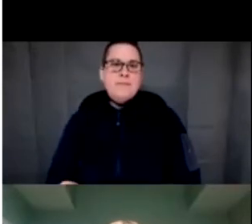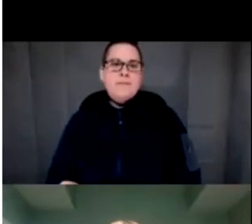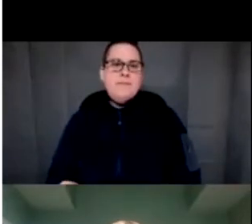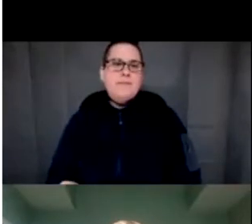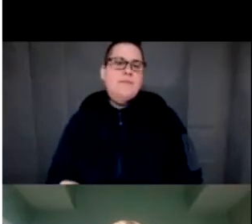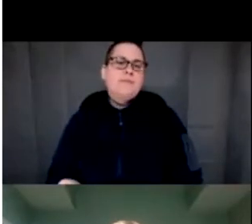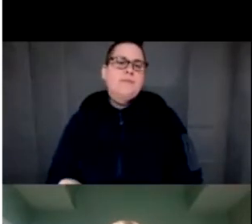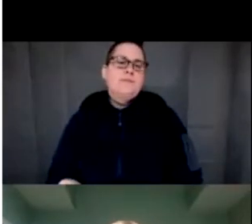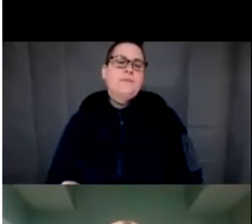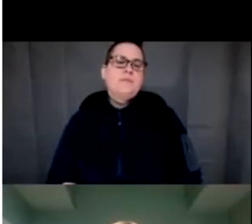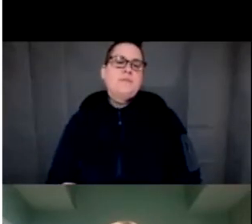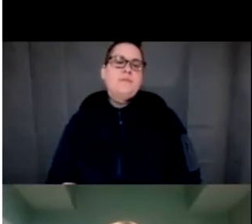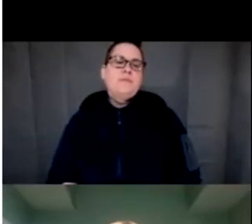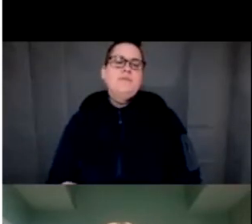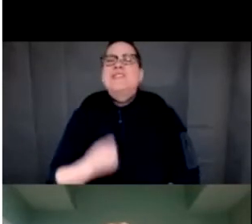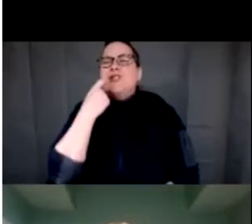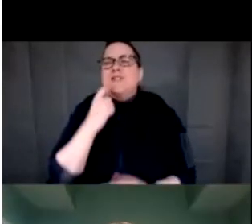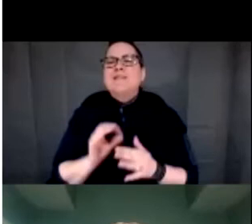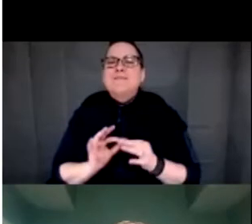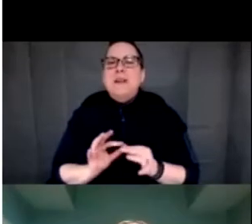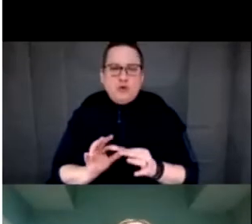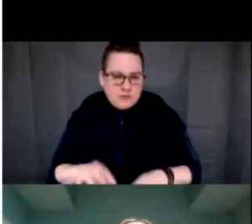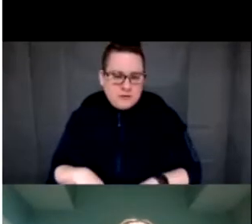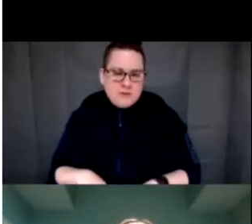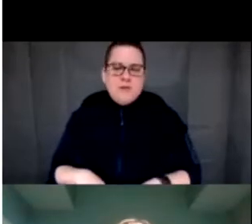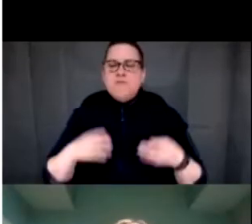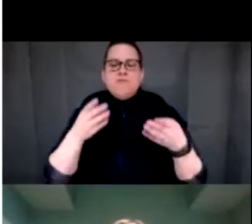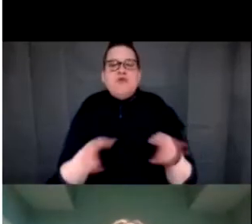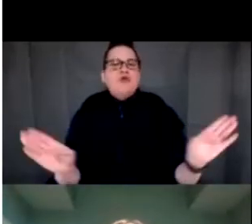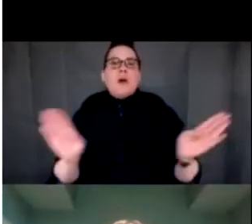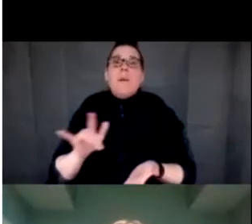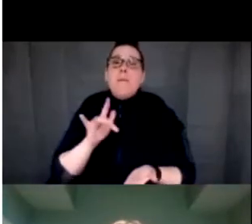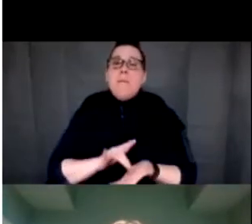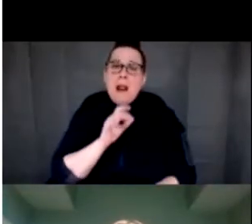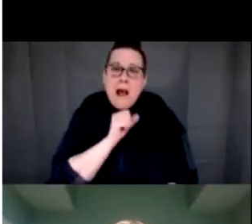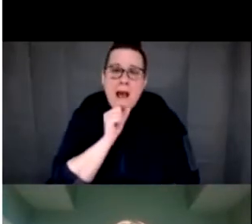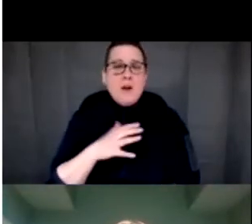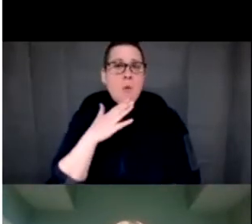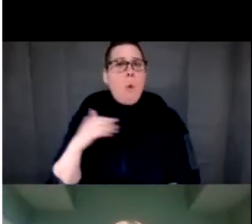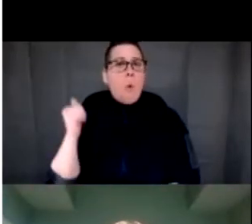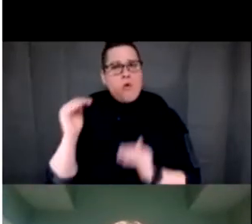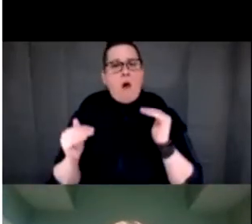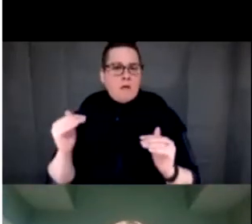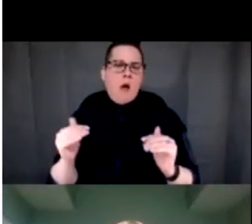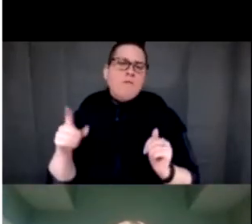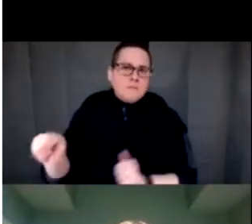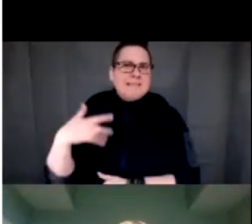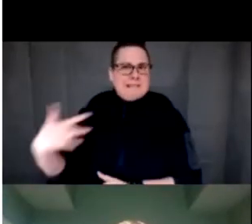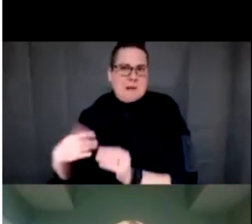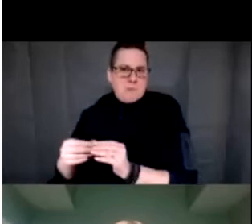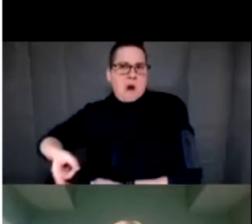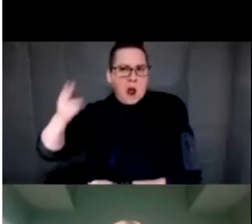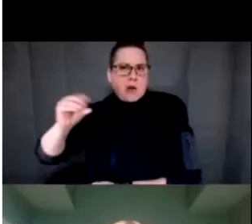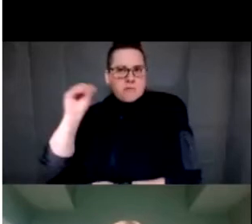Okay, and as I was just mentioning, just in general, middle-aged and older adults have consistently higher